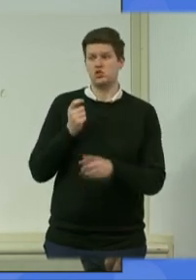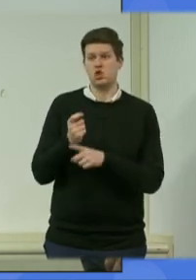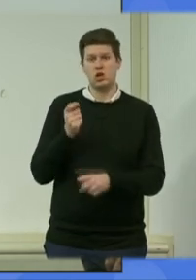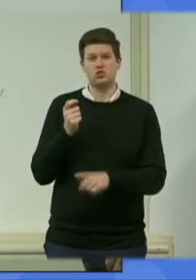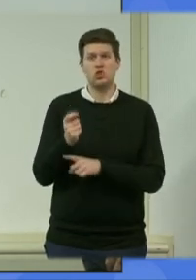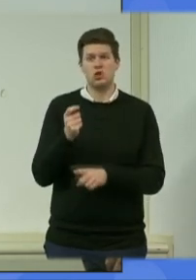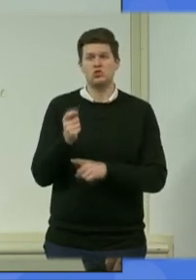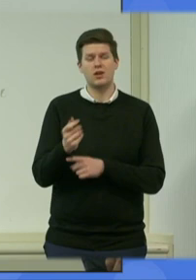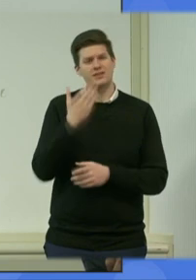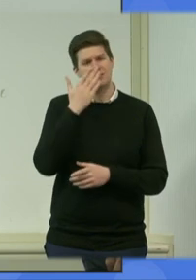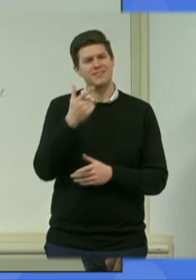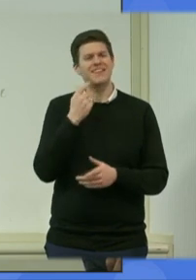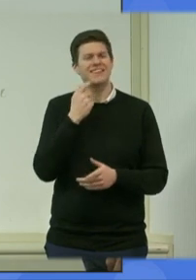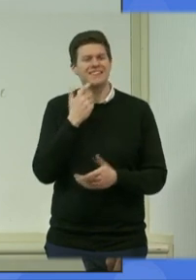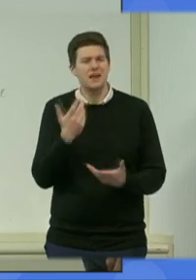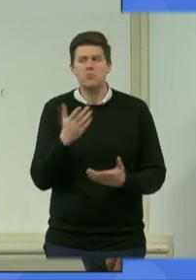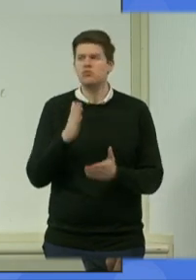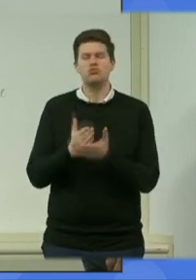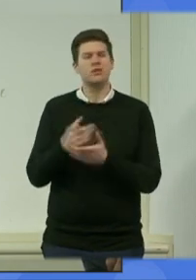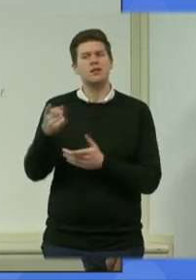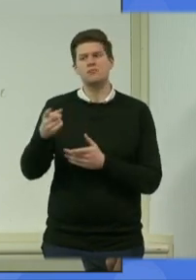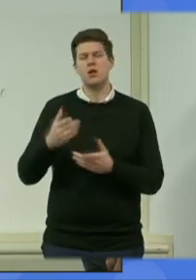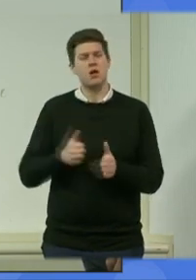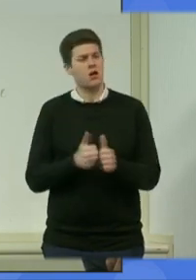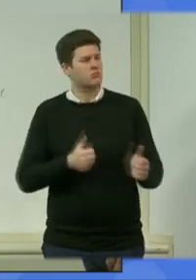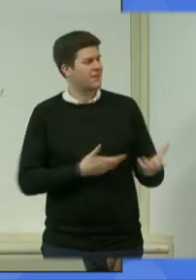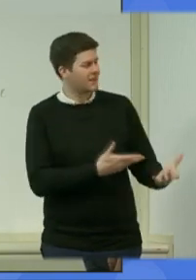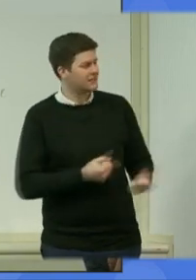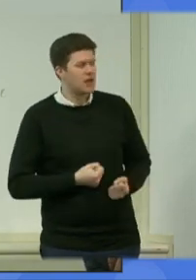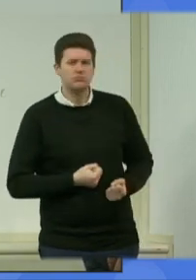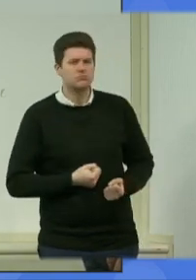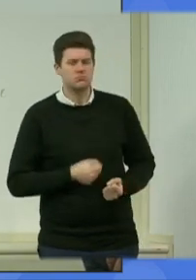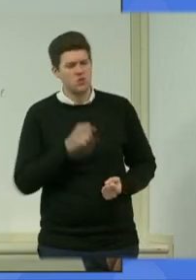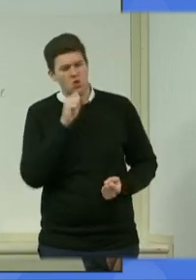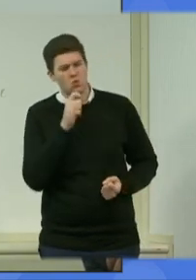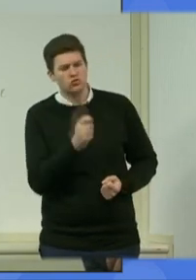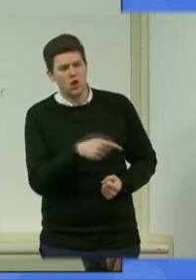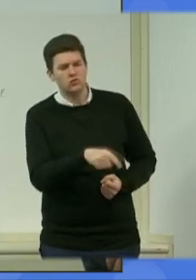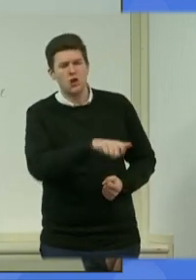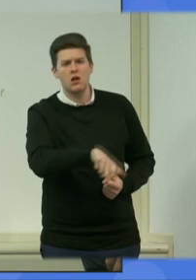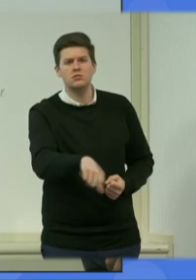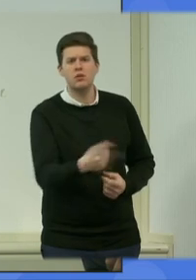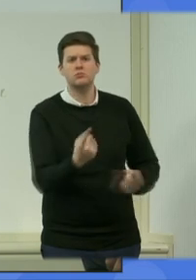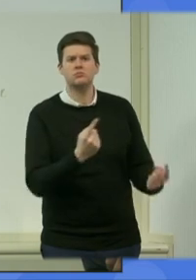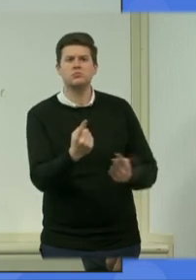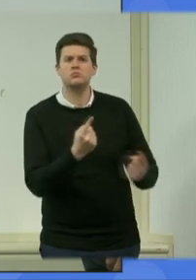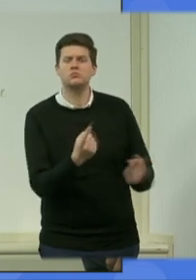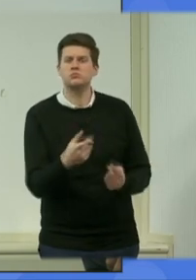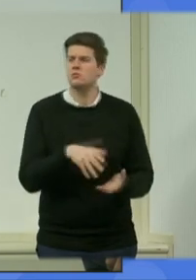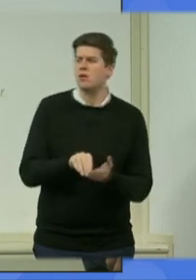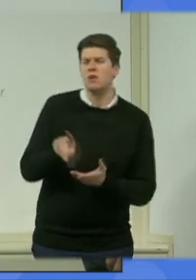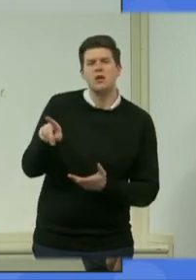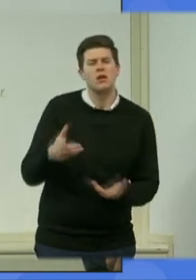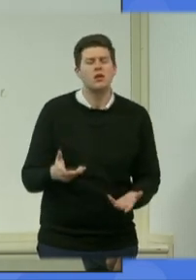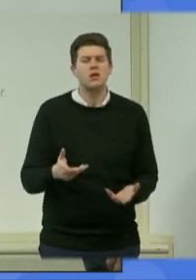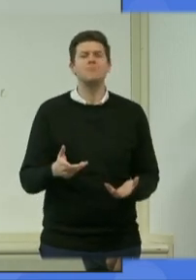The reality is they get passed on to customers or to workers in different ways. And I think it's just reflecting on how they're likely to do it and what that looks